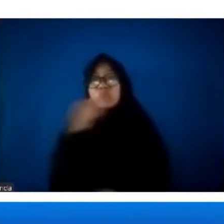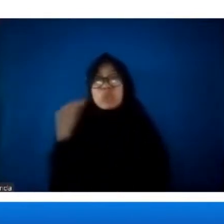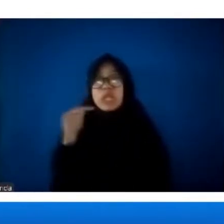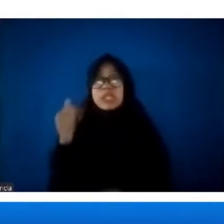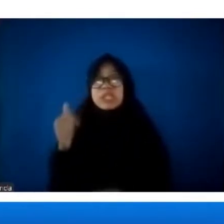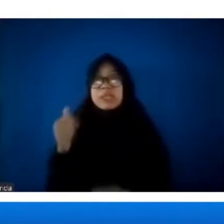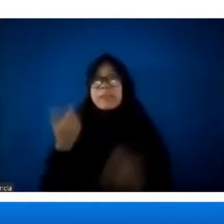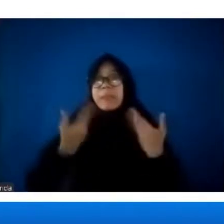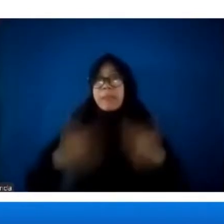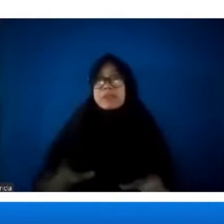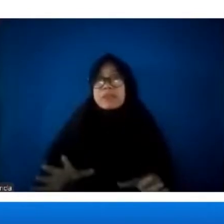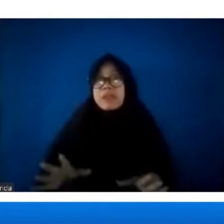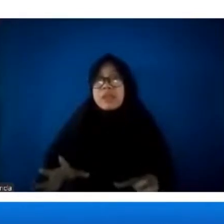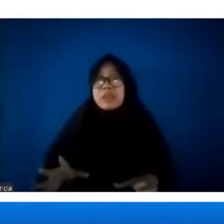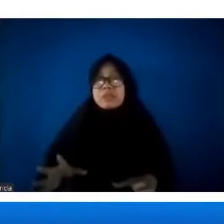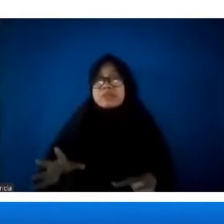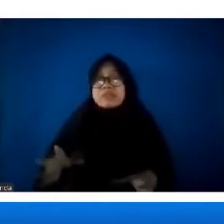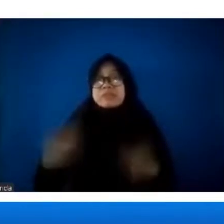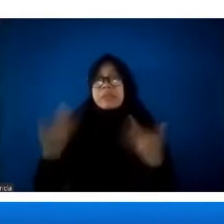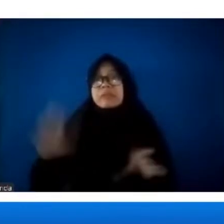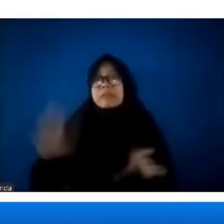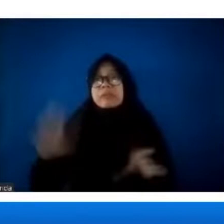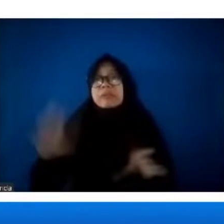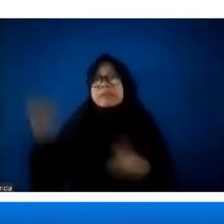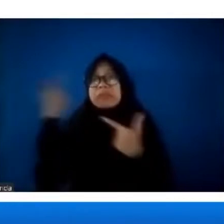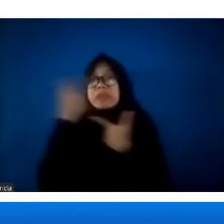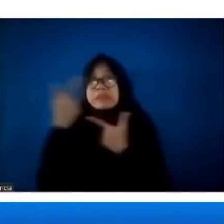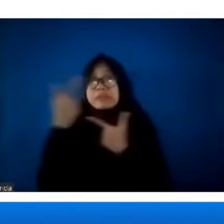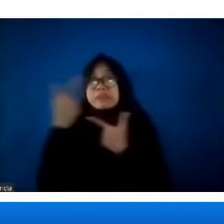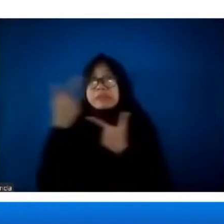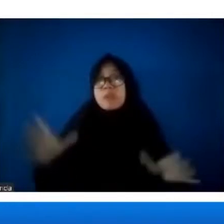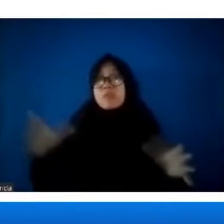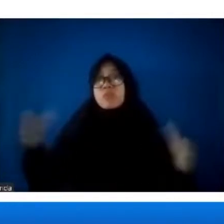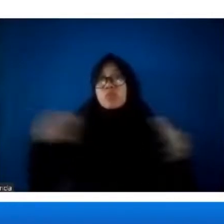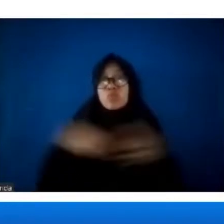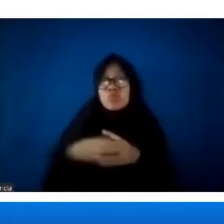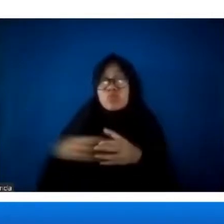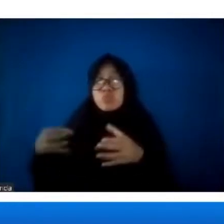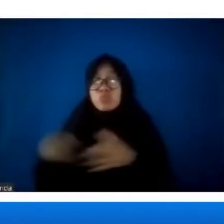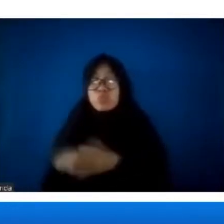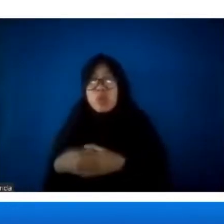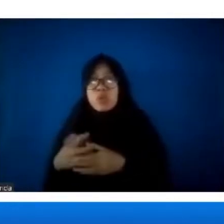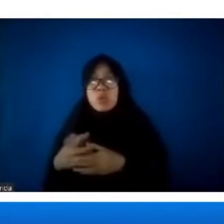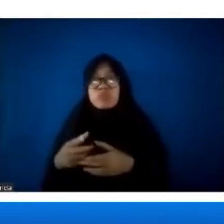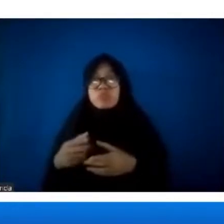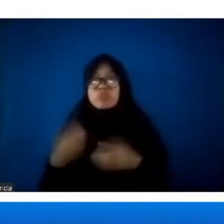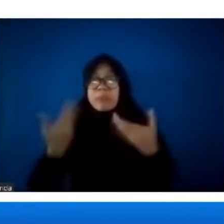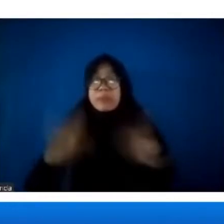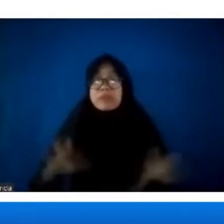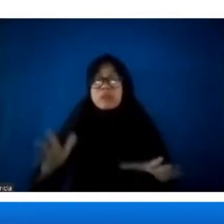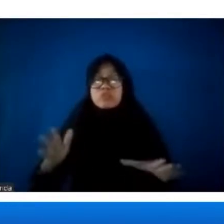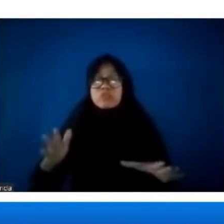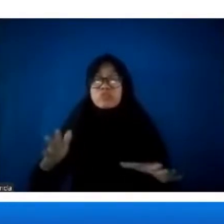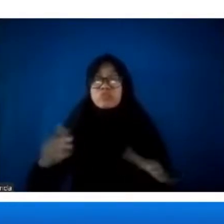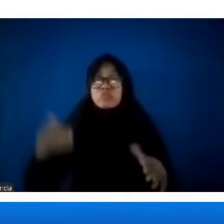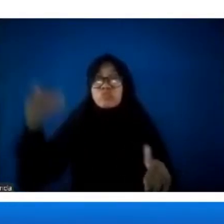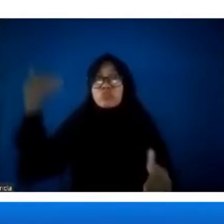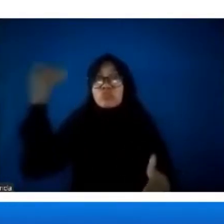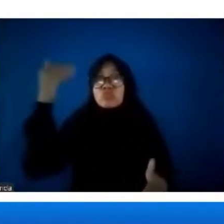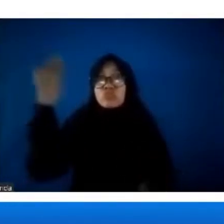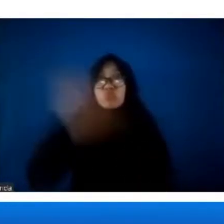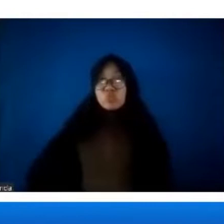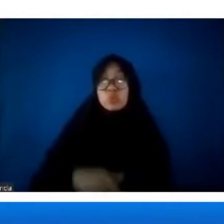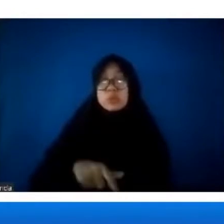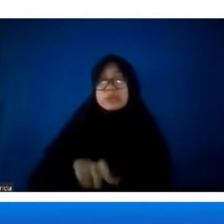assembly, freedom of, you know, association, or even freedom to go to the street to stage demonstration in the name of ensuring, you